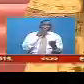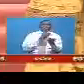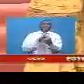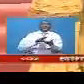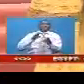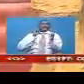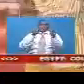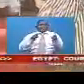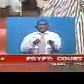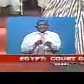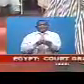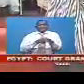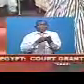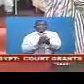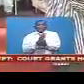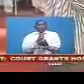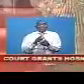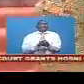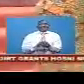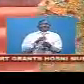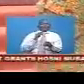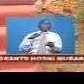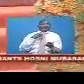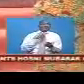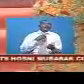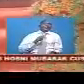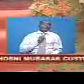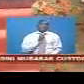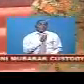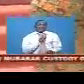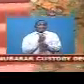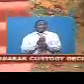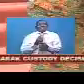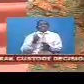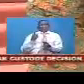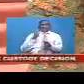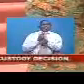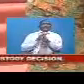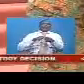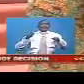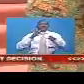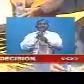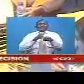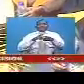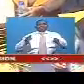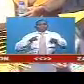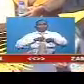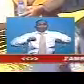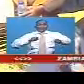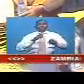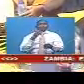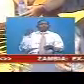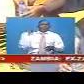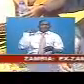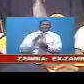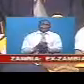of the leading colleges of education, as a result of which 20 members of staff have recently graduated with master's degree in